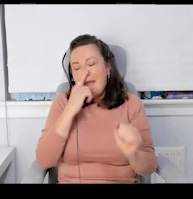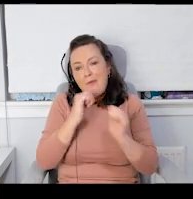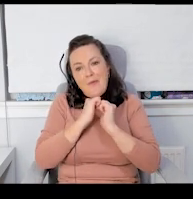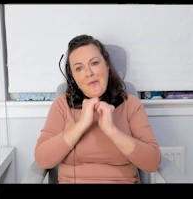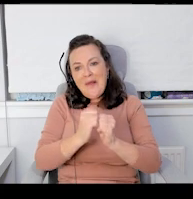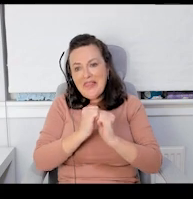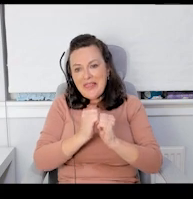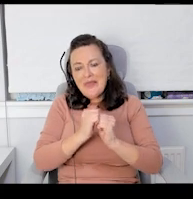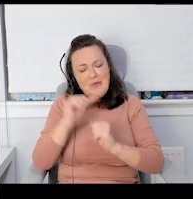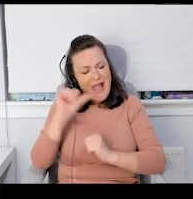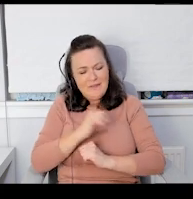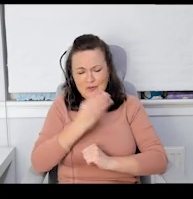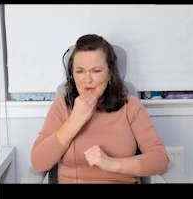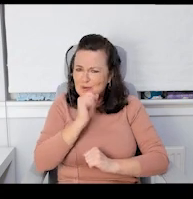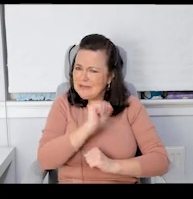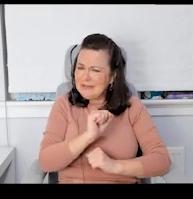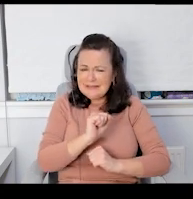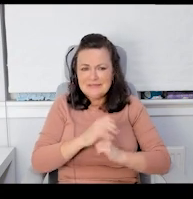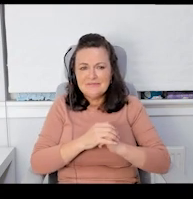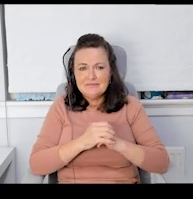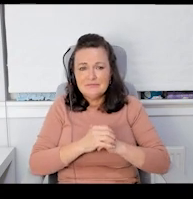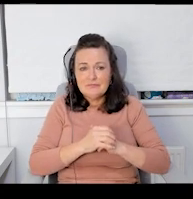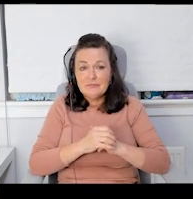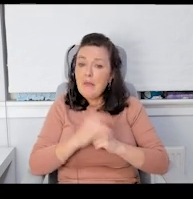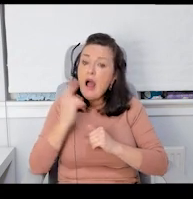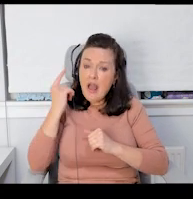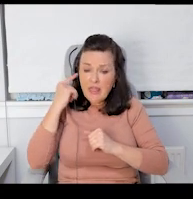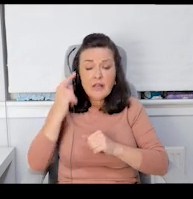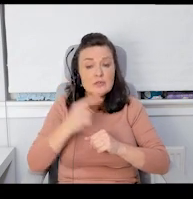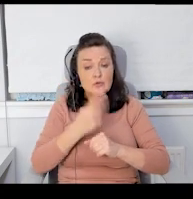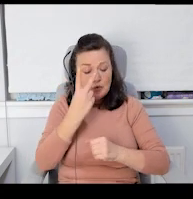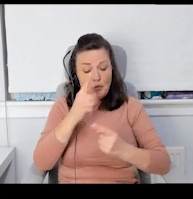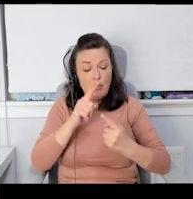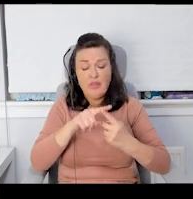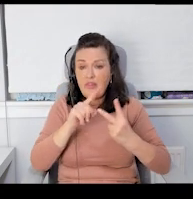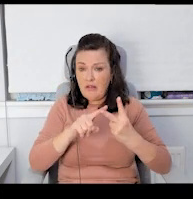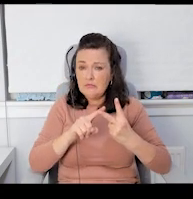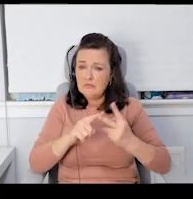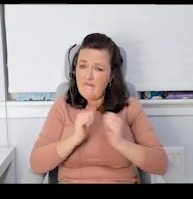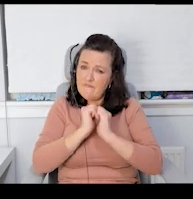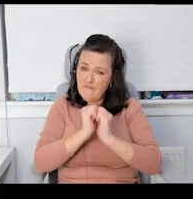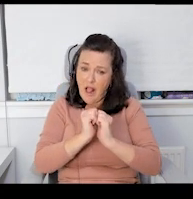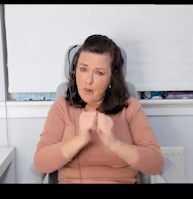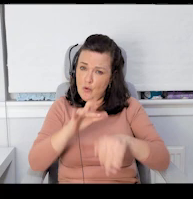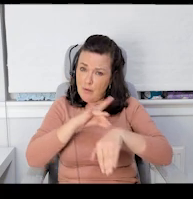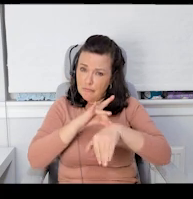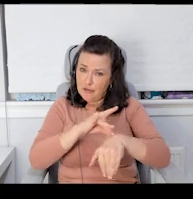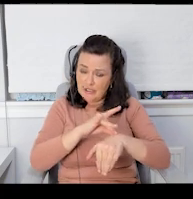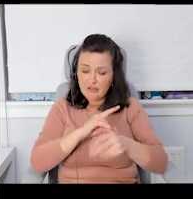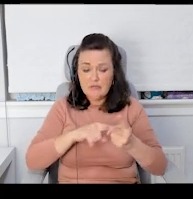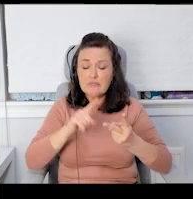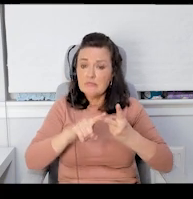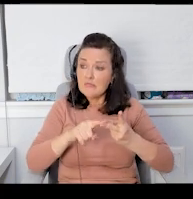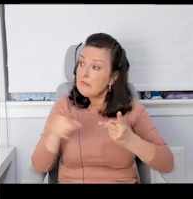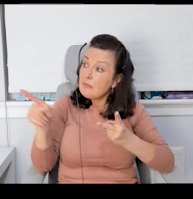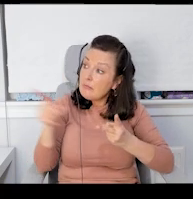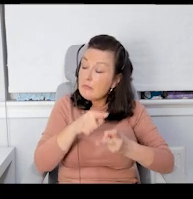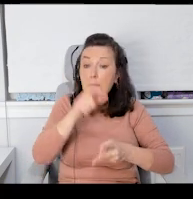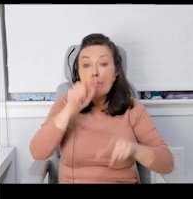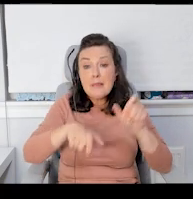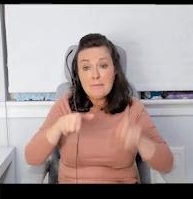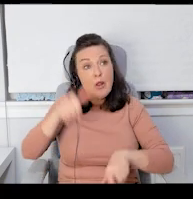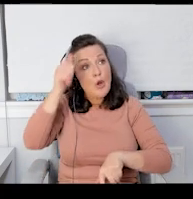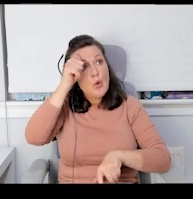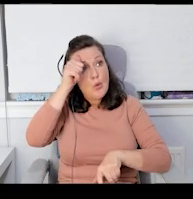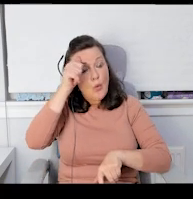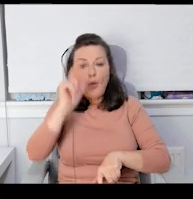So that just making it work by valuing it and people knowing and being creative. Yeah. That, thanks, Eileen.